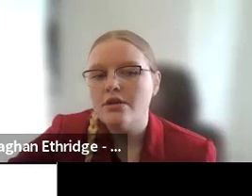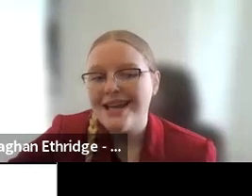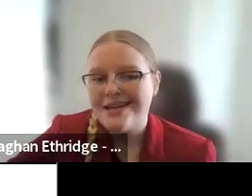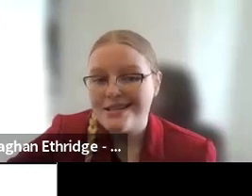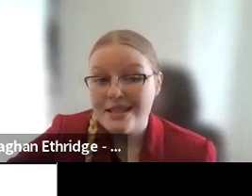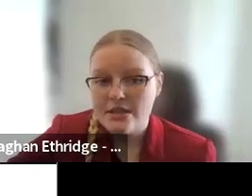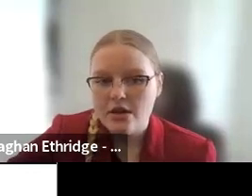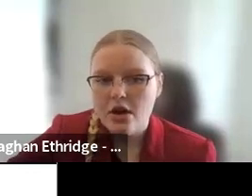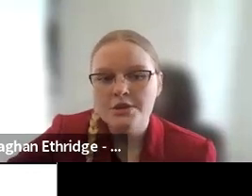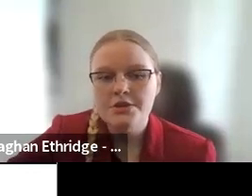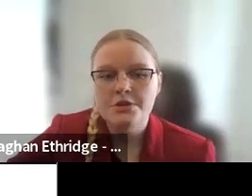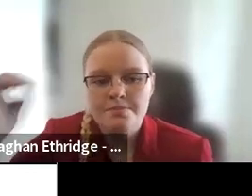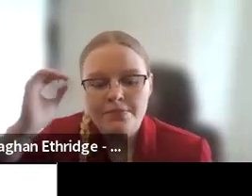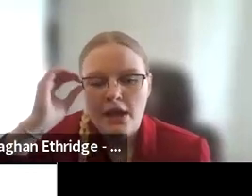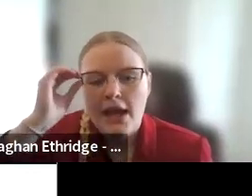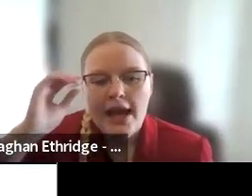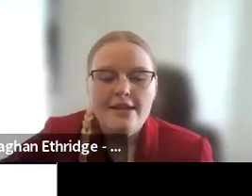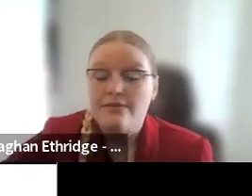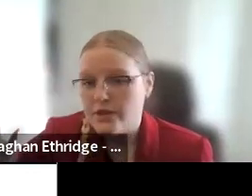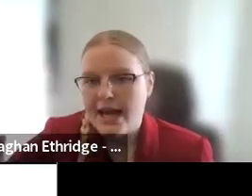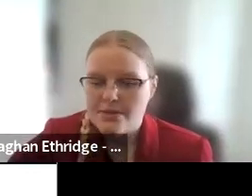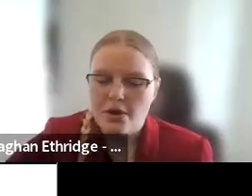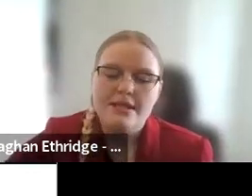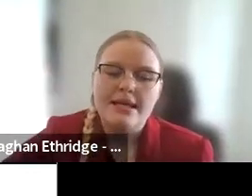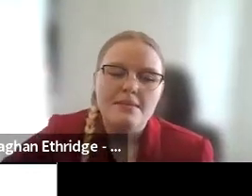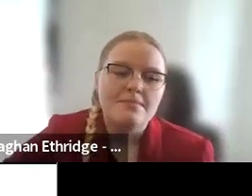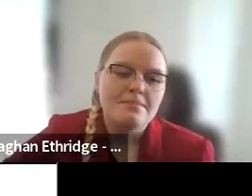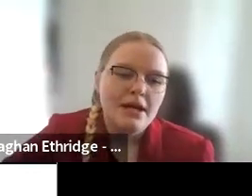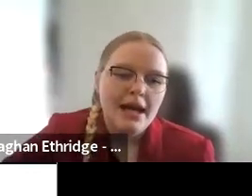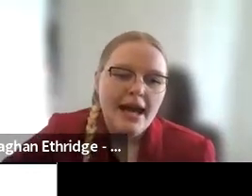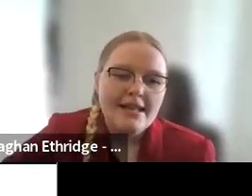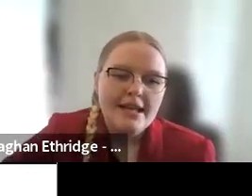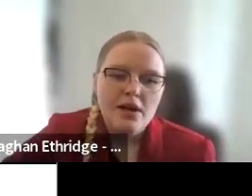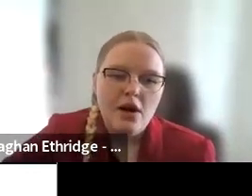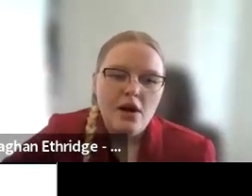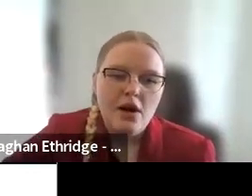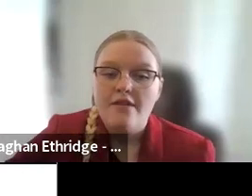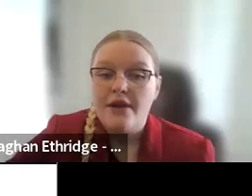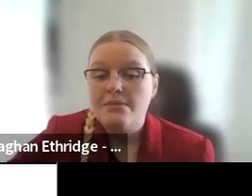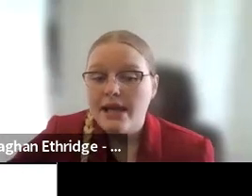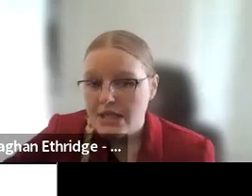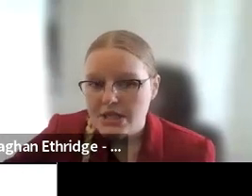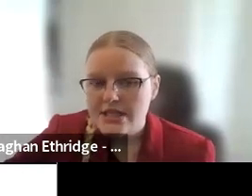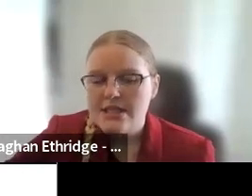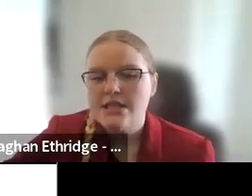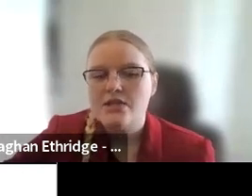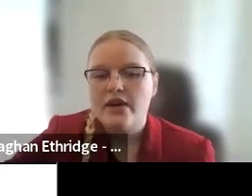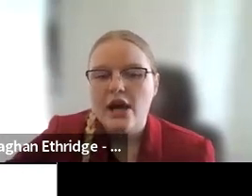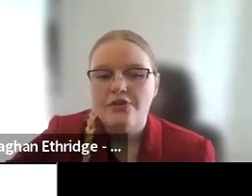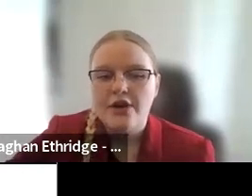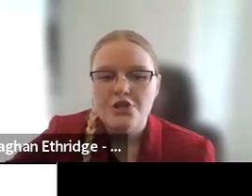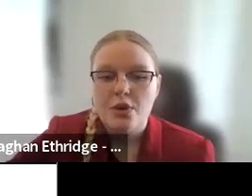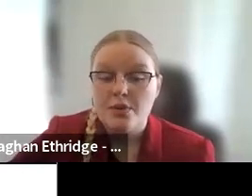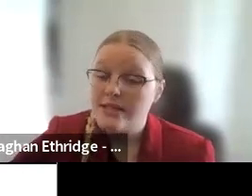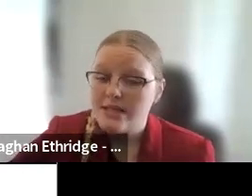income callers and senior callers, and for tax appointments, I mean. And then we also offer application assistance